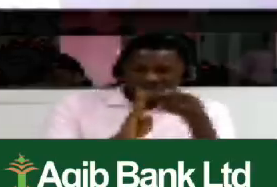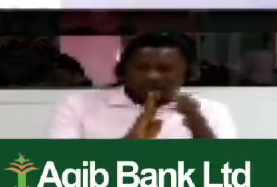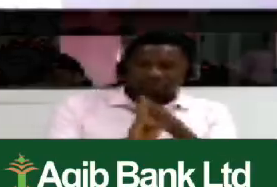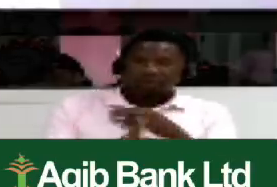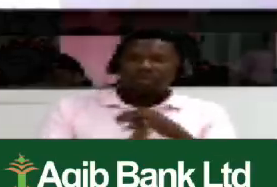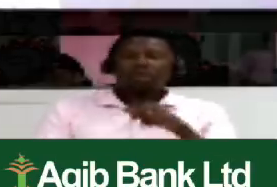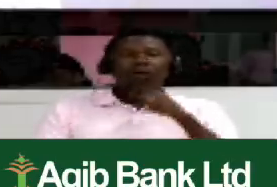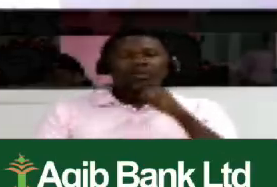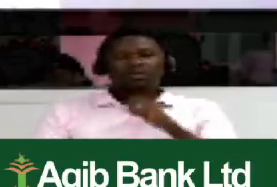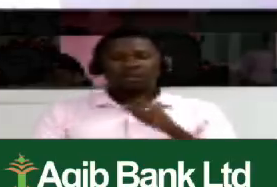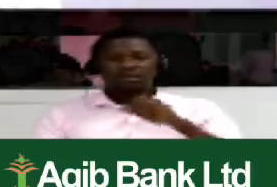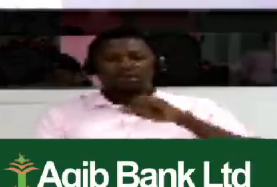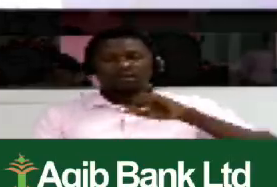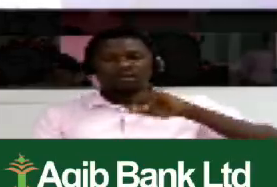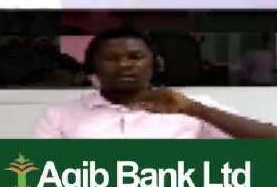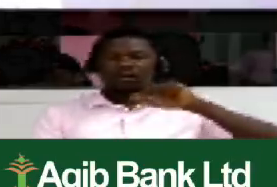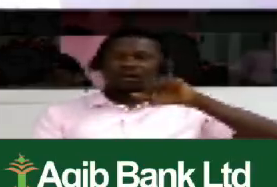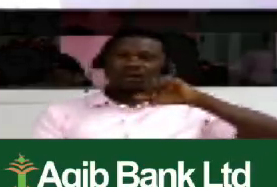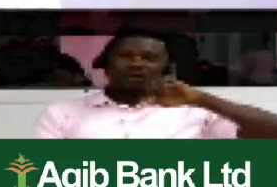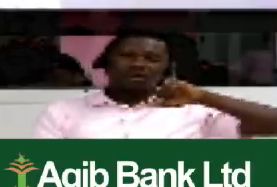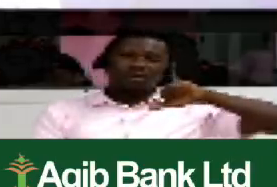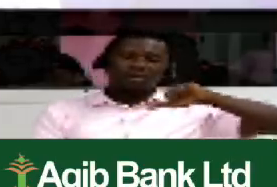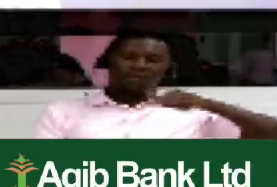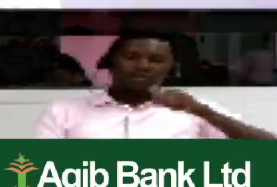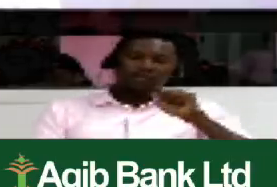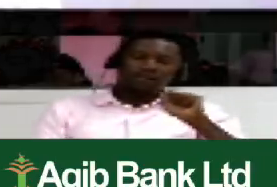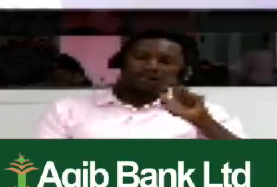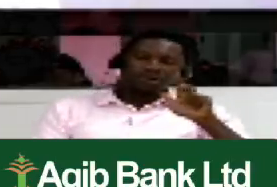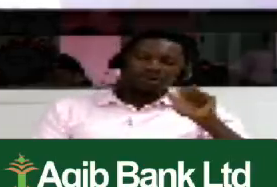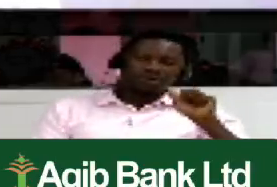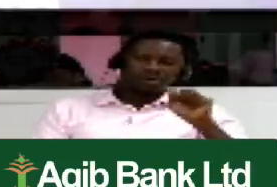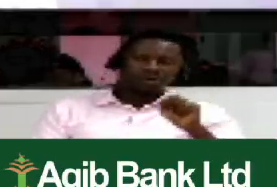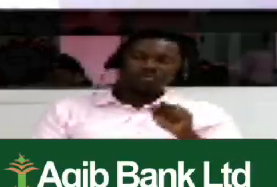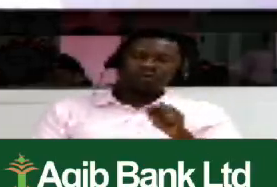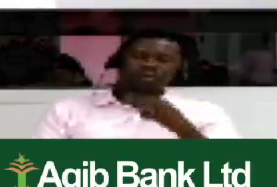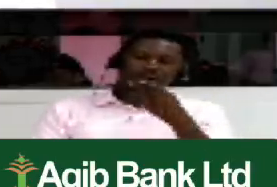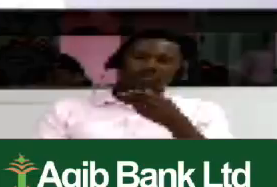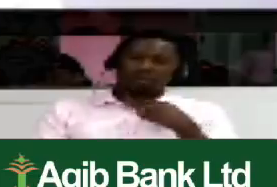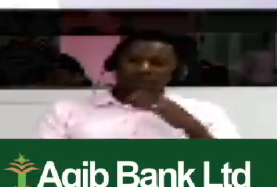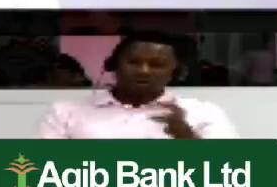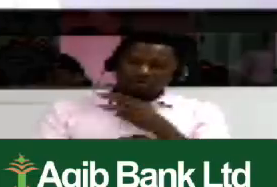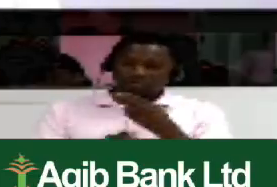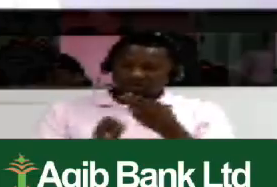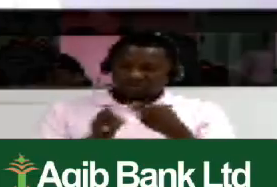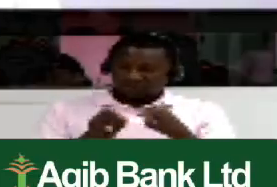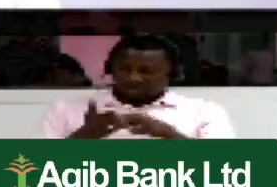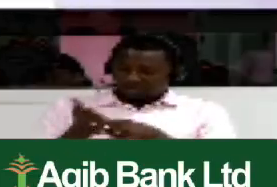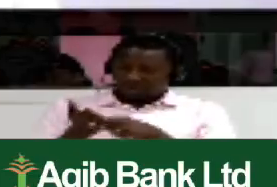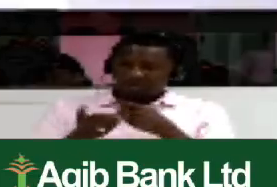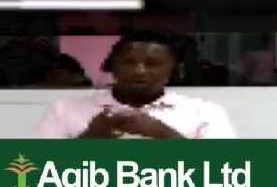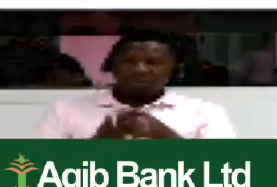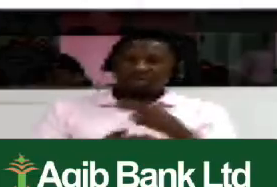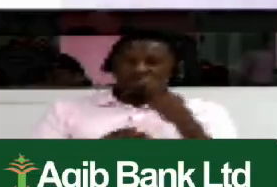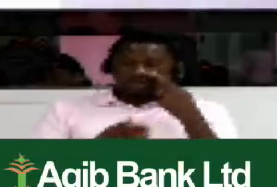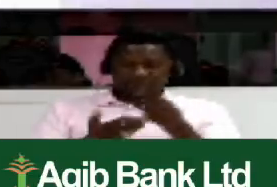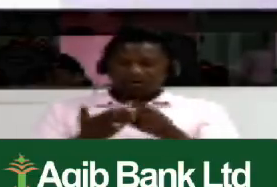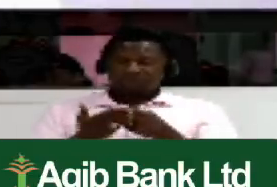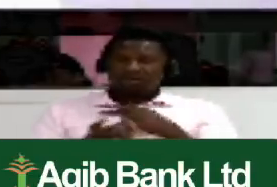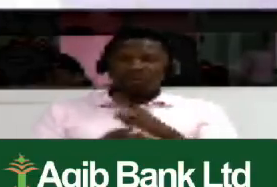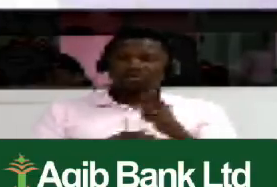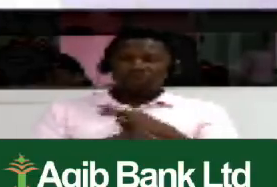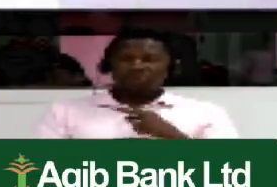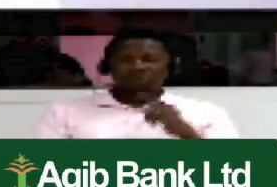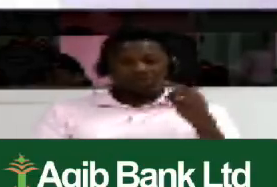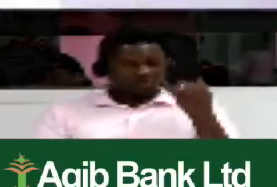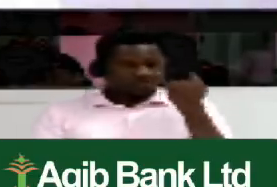to Ajao, when they went through the records of Ibrahima, obviously they found out that he was not obviously that unruly student